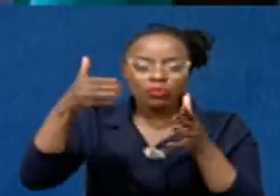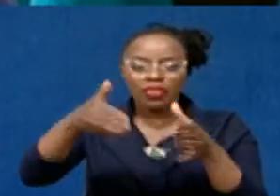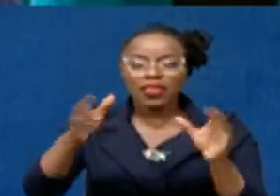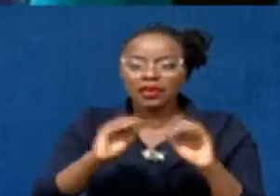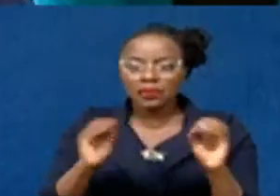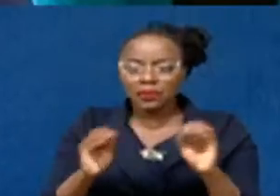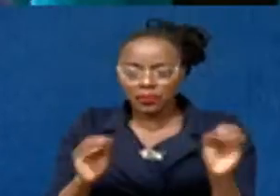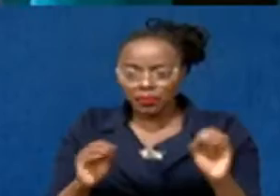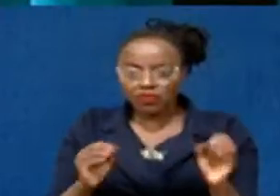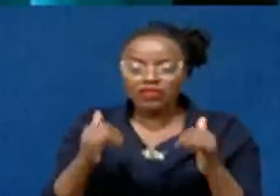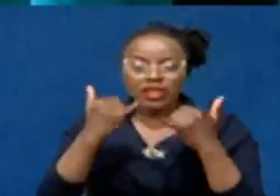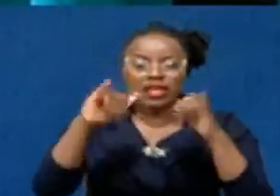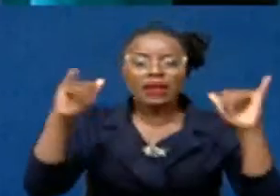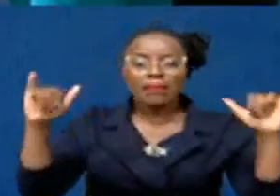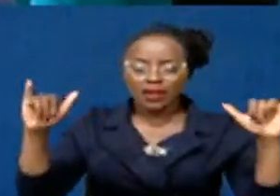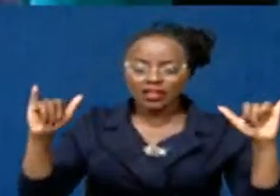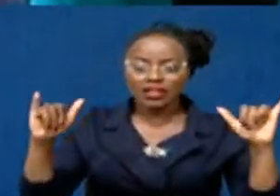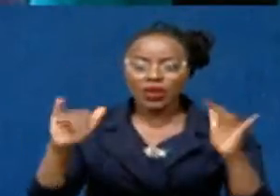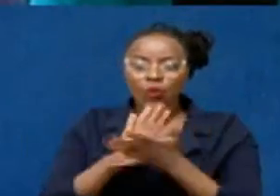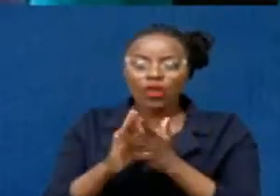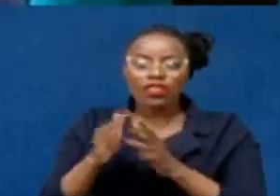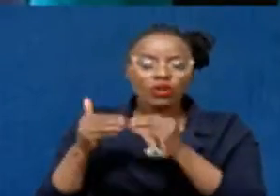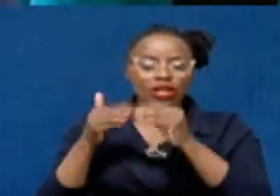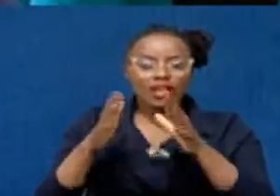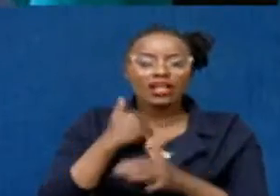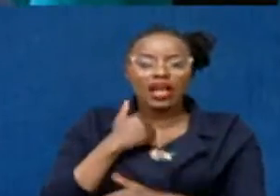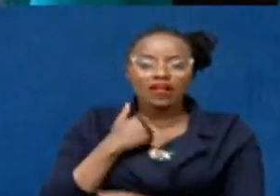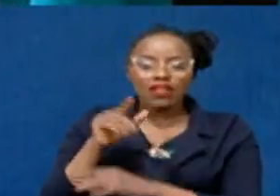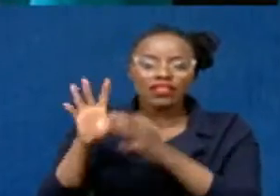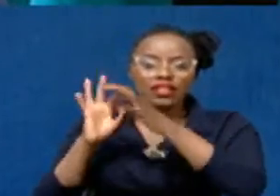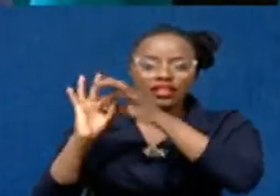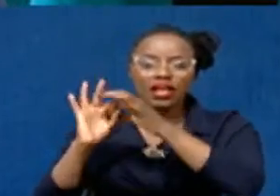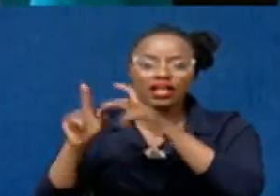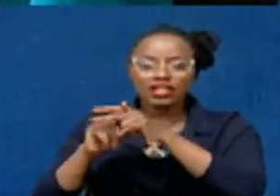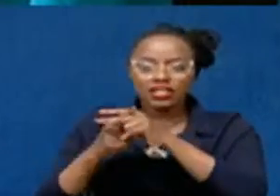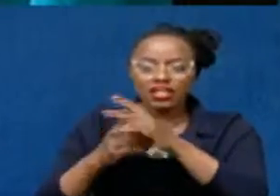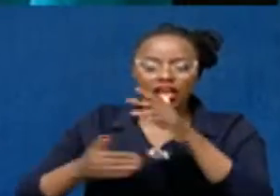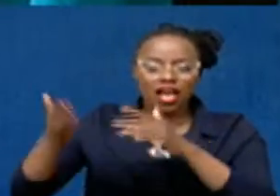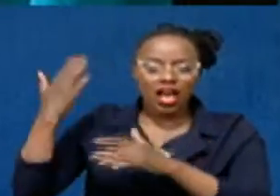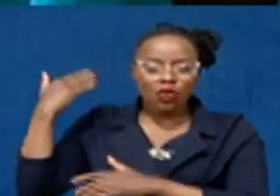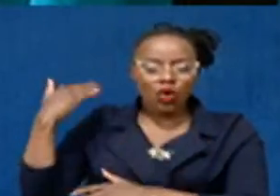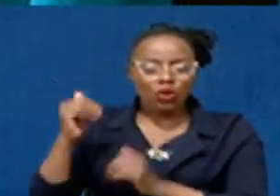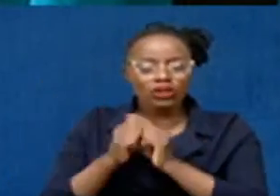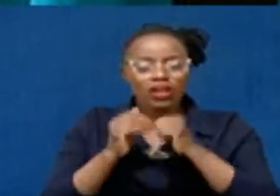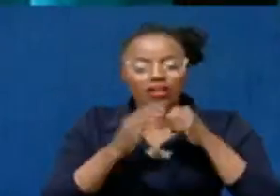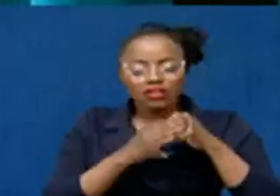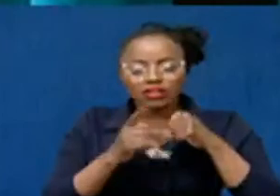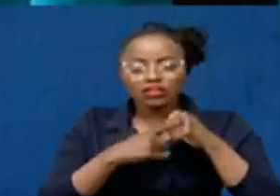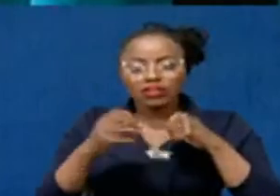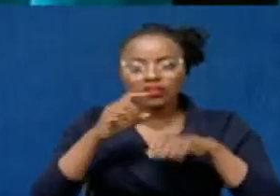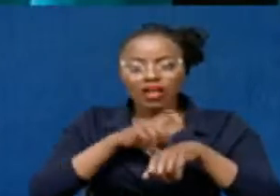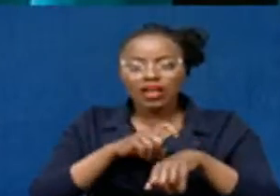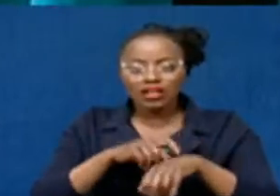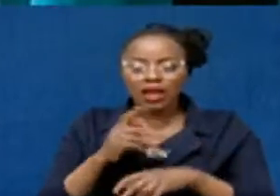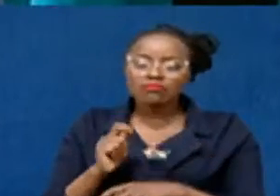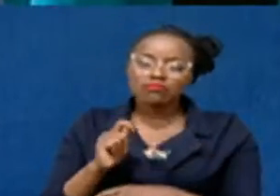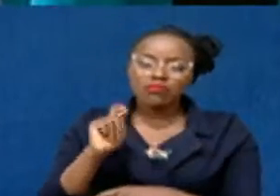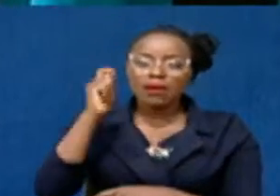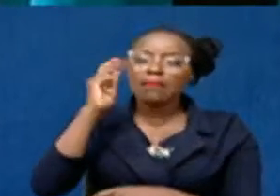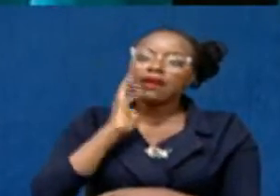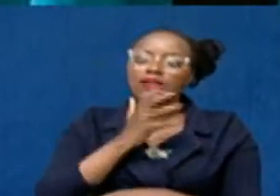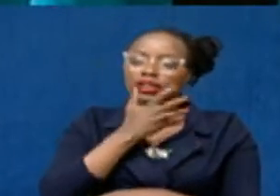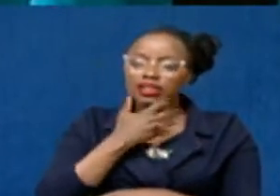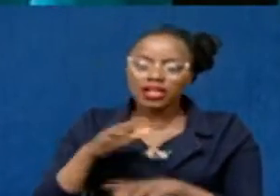exist independently of the leader. This is a culture we started way back in the 60s when President Kenyatta took over